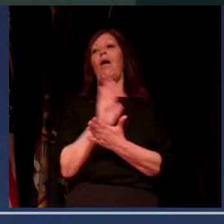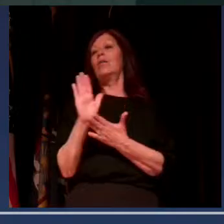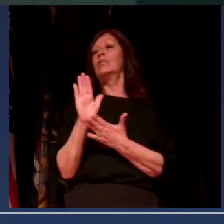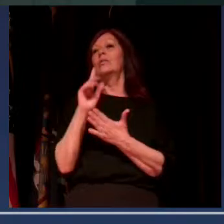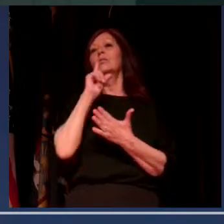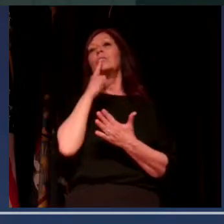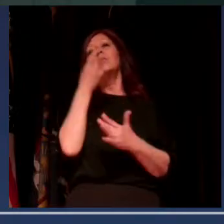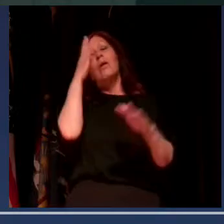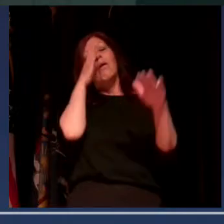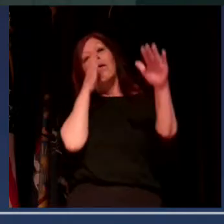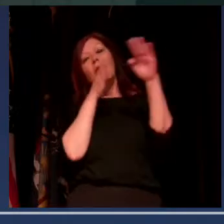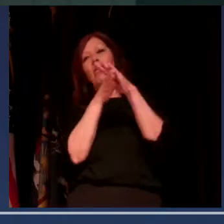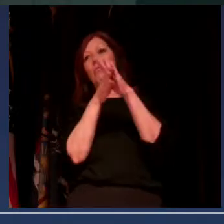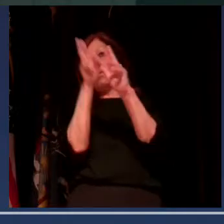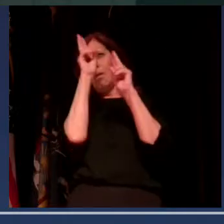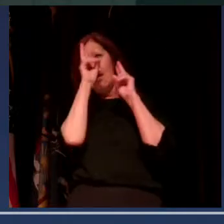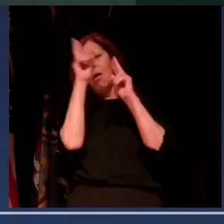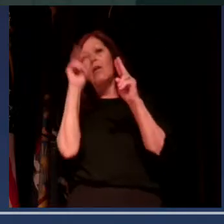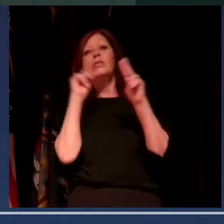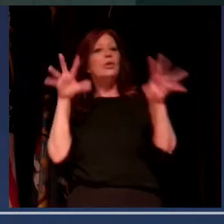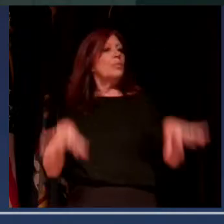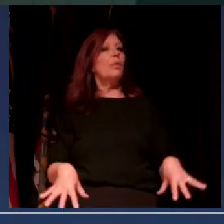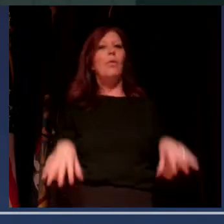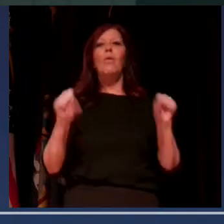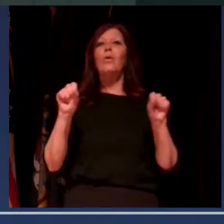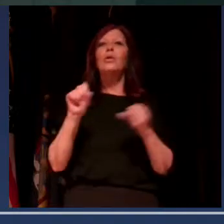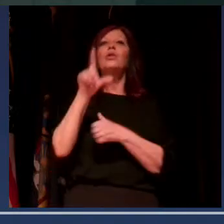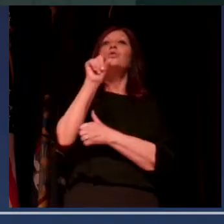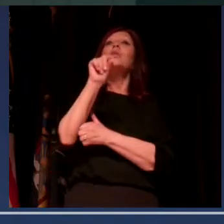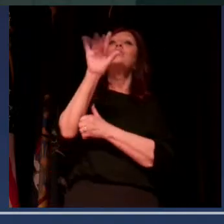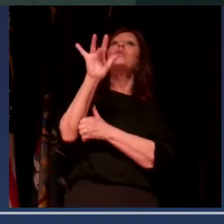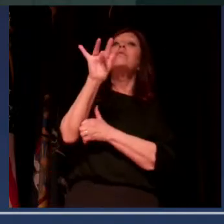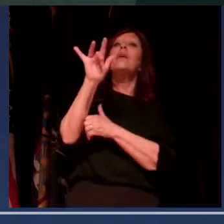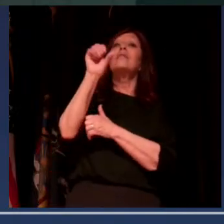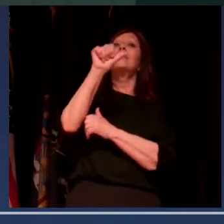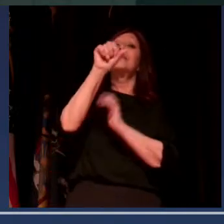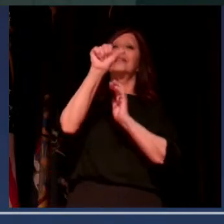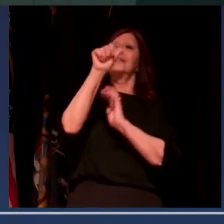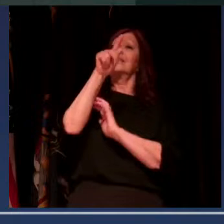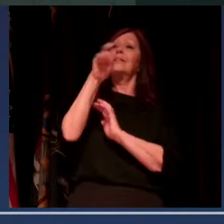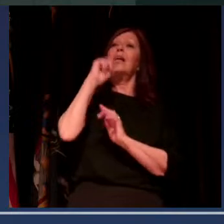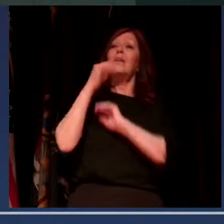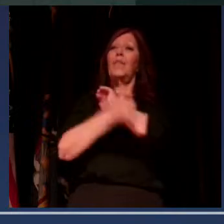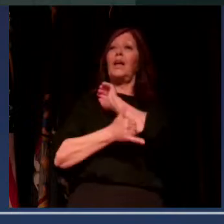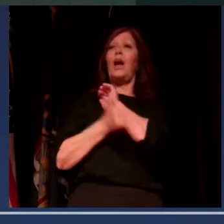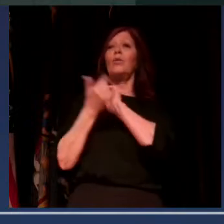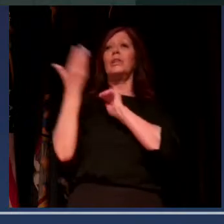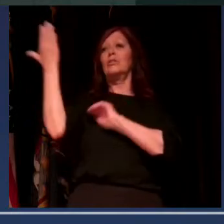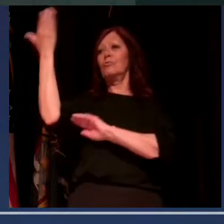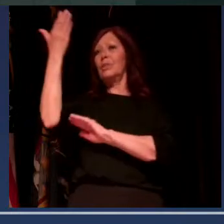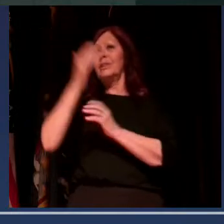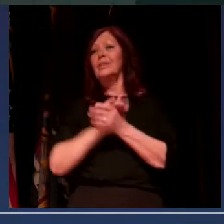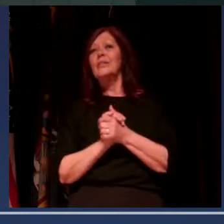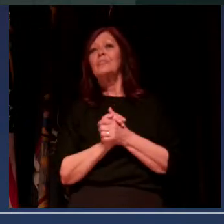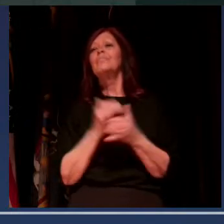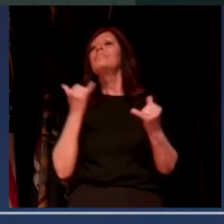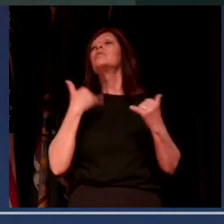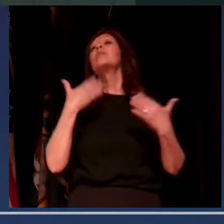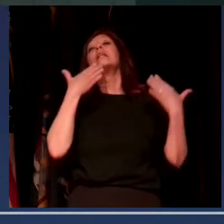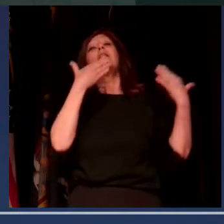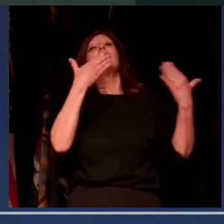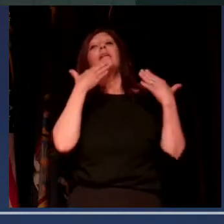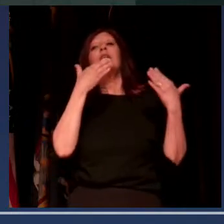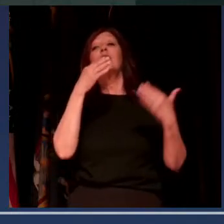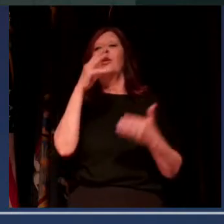extremely humble and honored to be hosting the 2025 State of the County Address. I would like to start by thanking